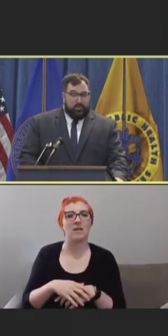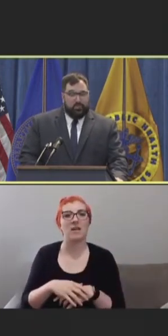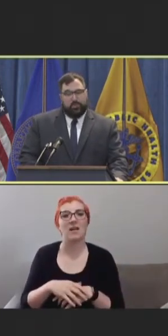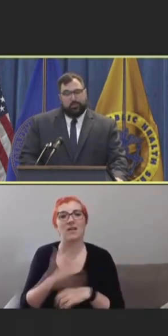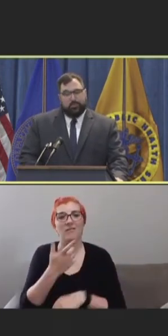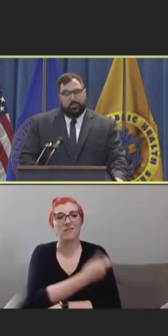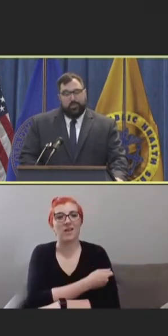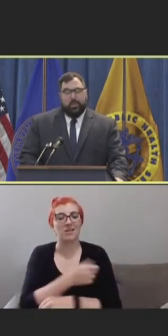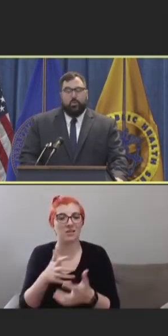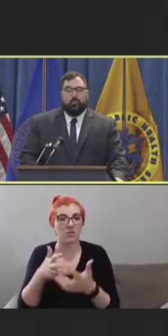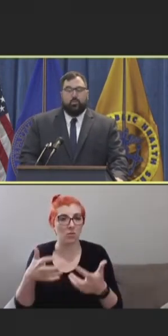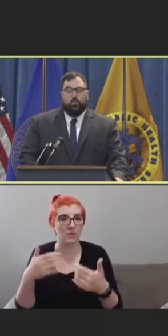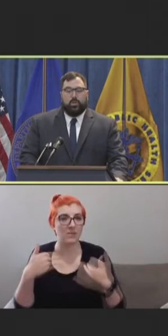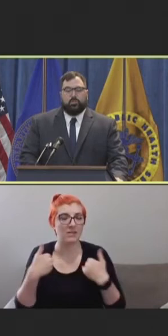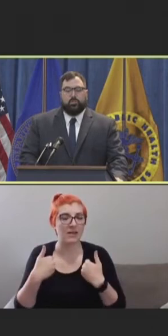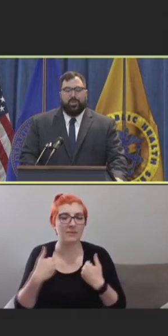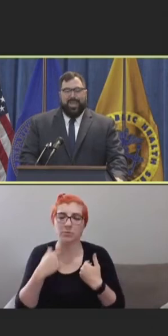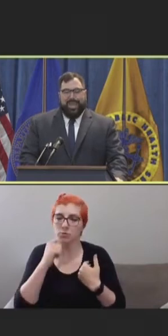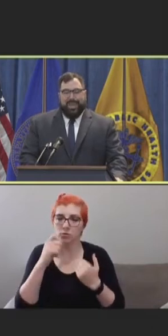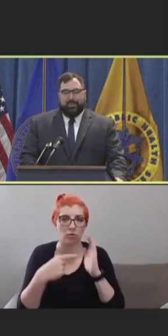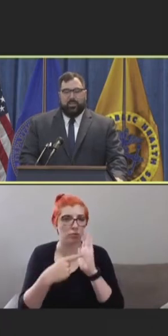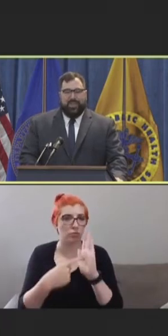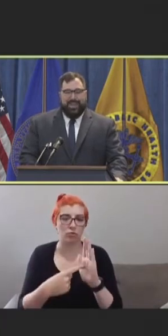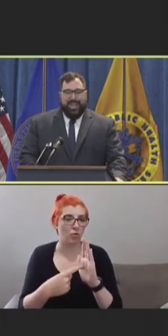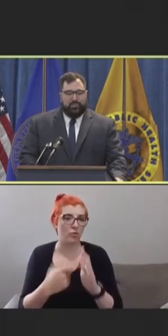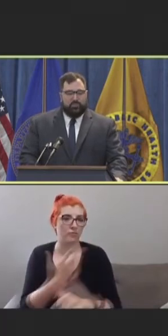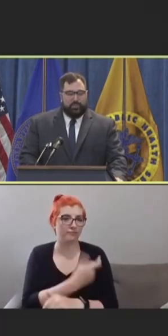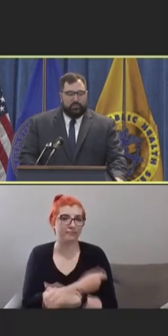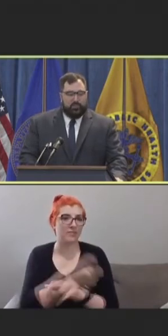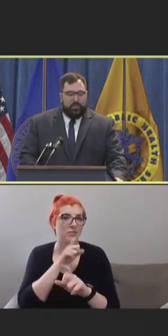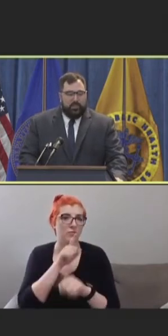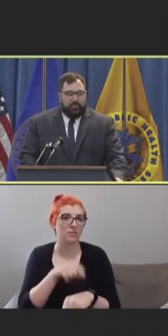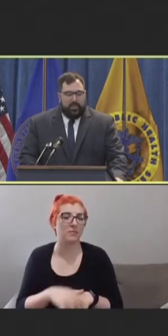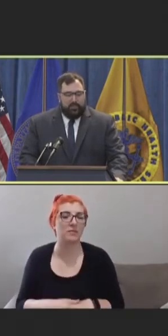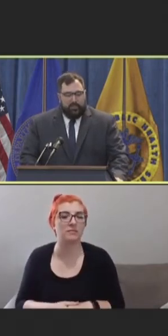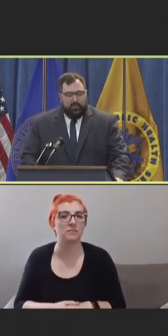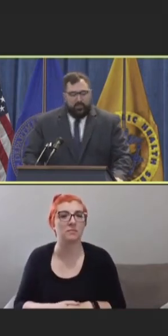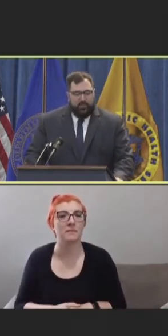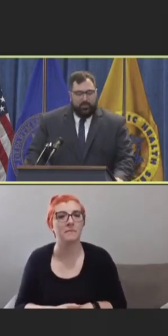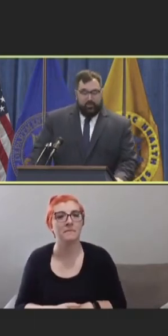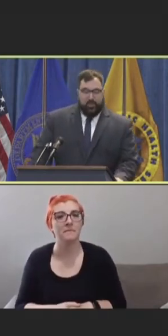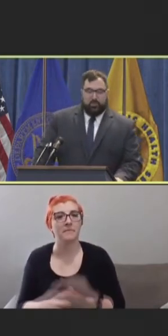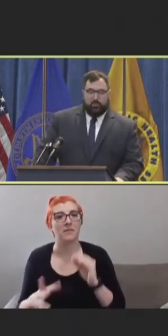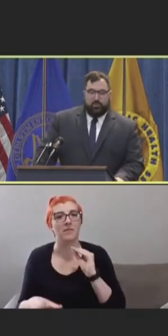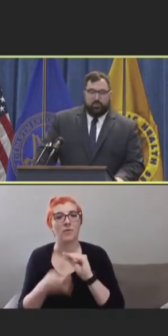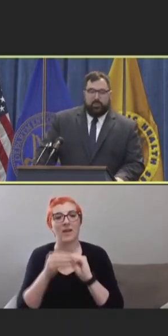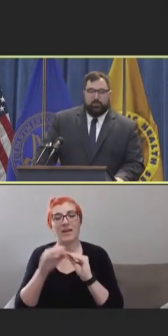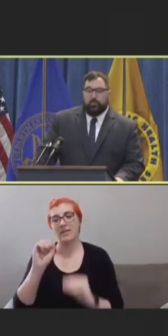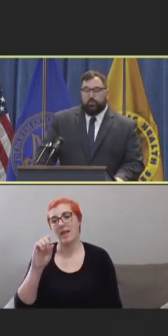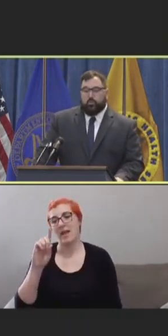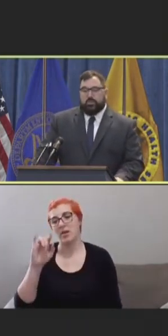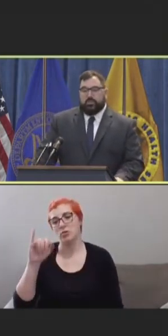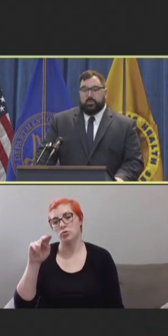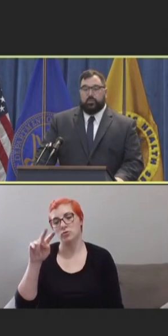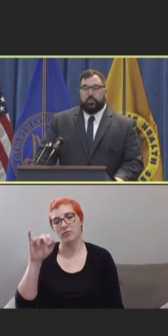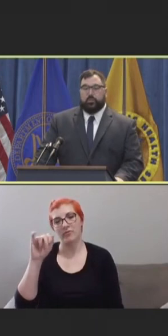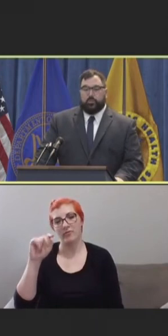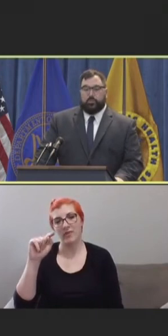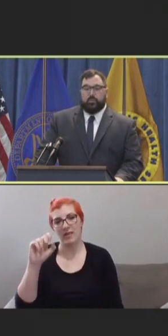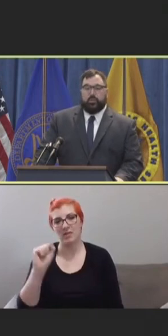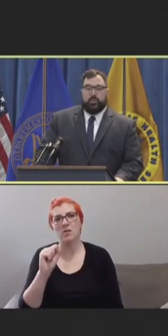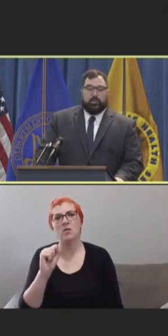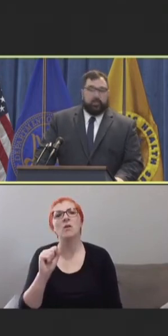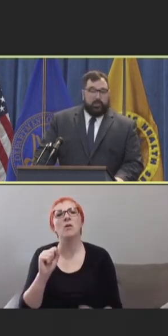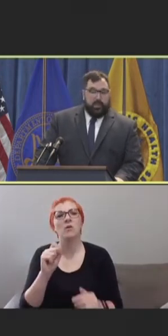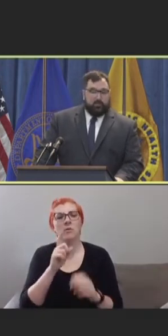antibody response. However, once you add that adjuvant, that antibody response becomes much more similar